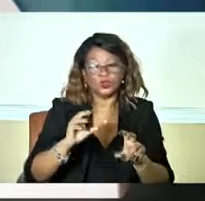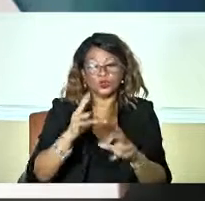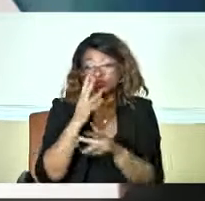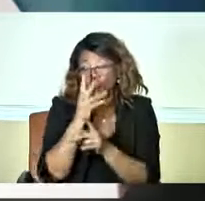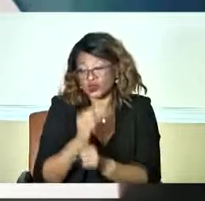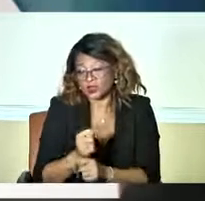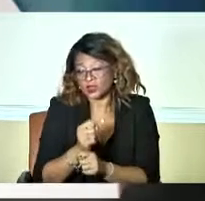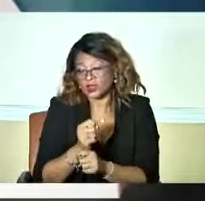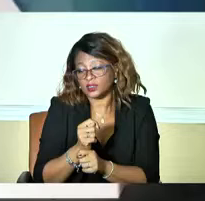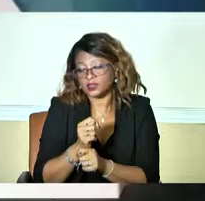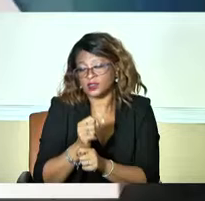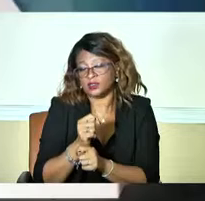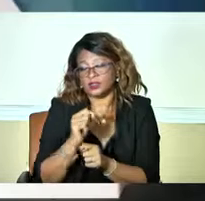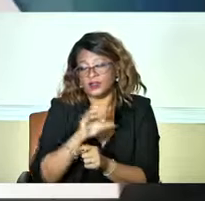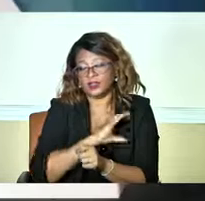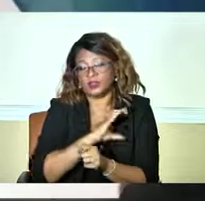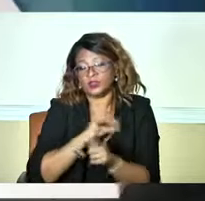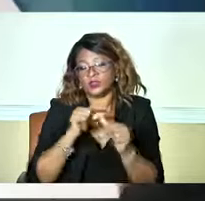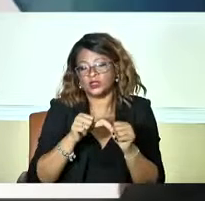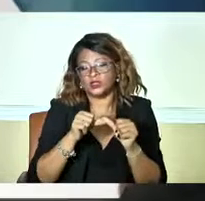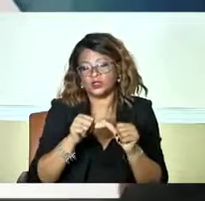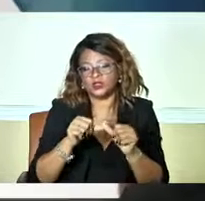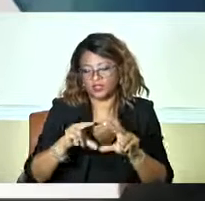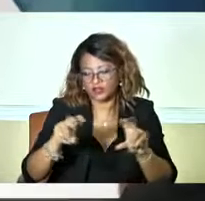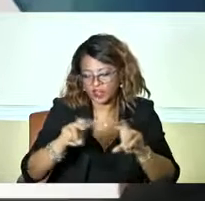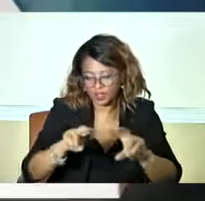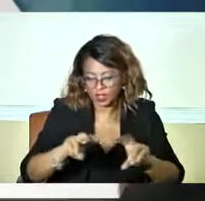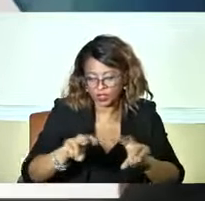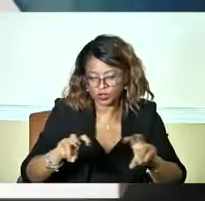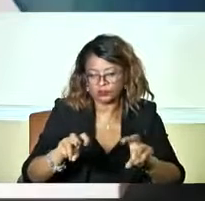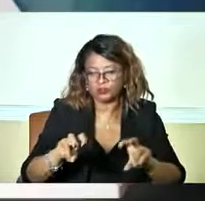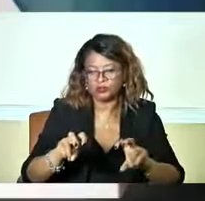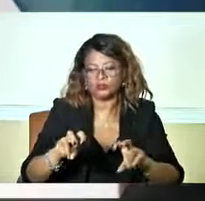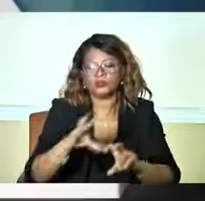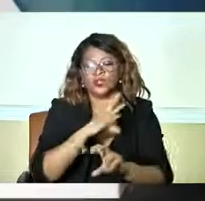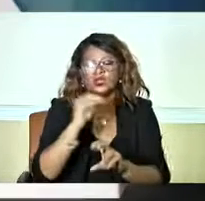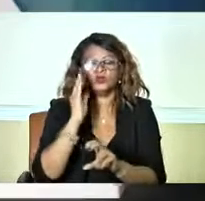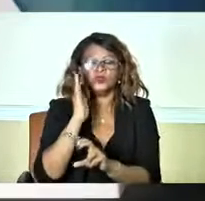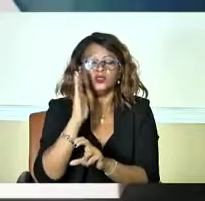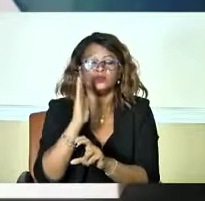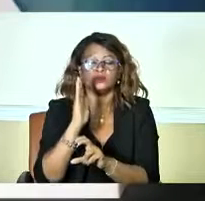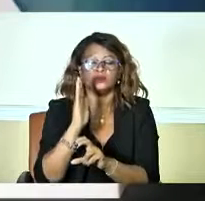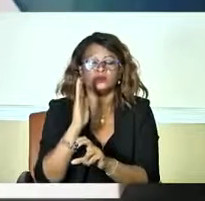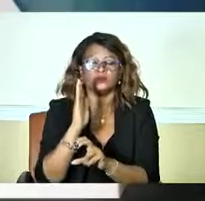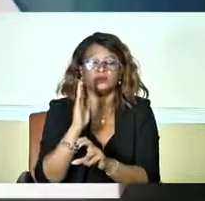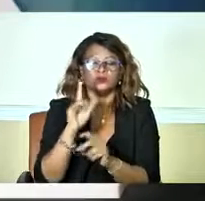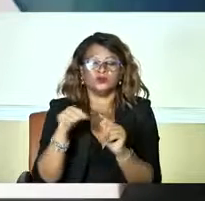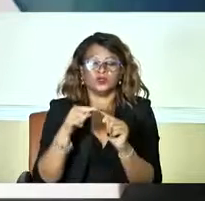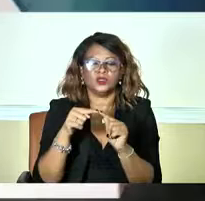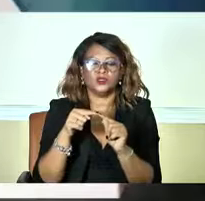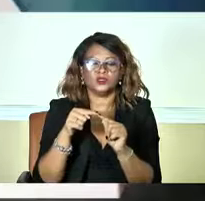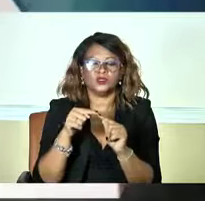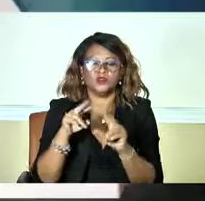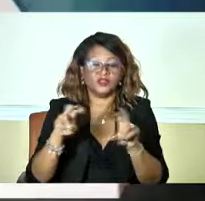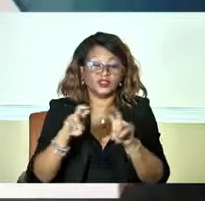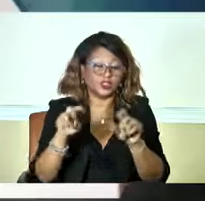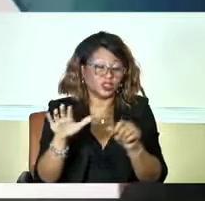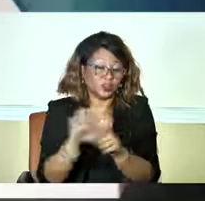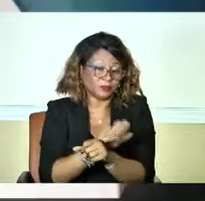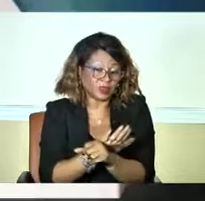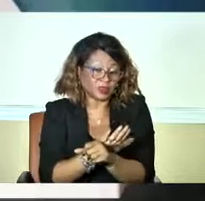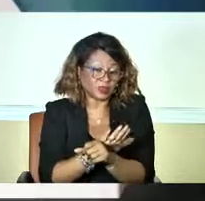that the police will continue their investigations and will, once the investigation is